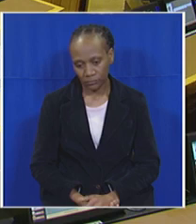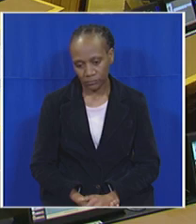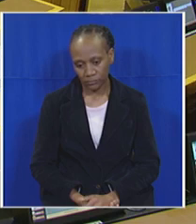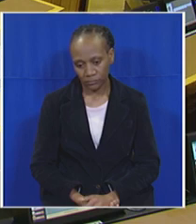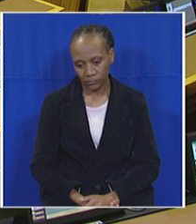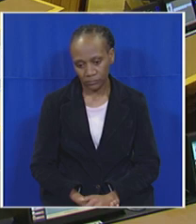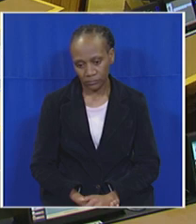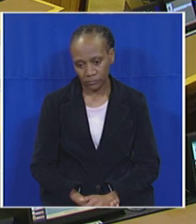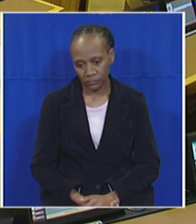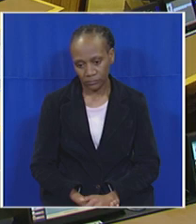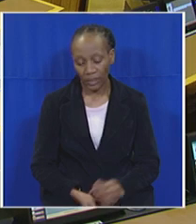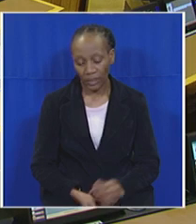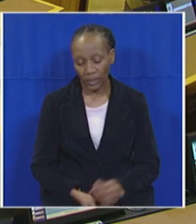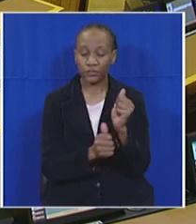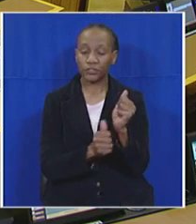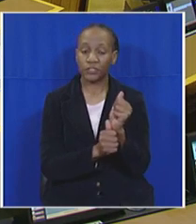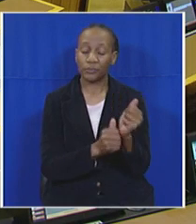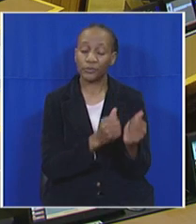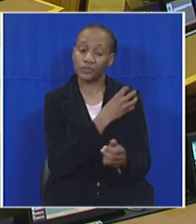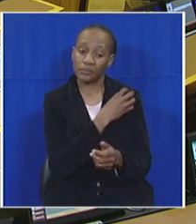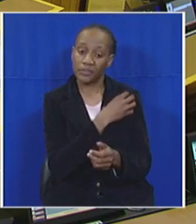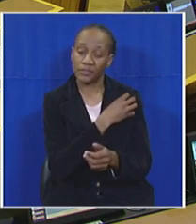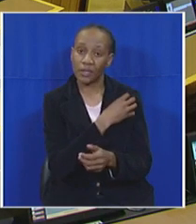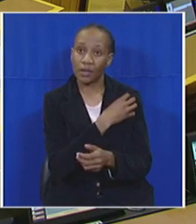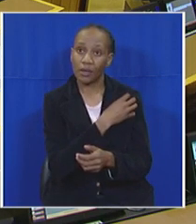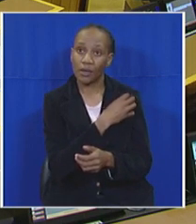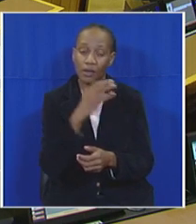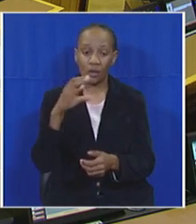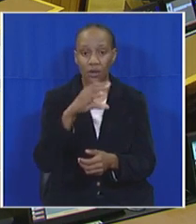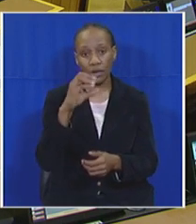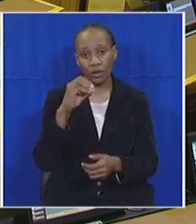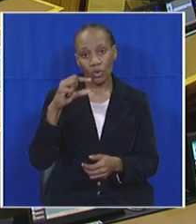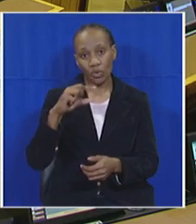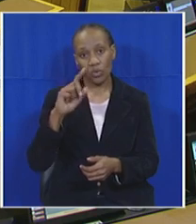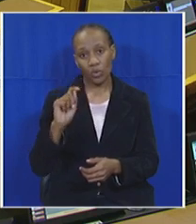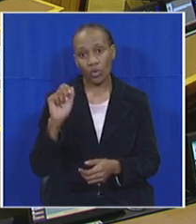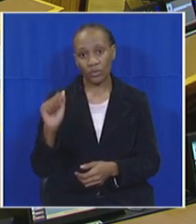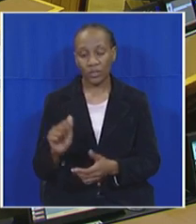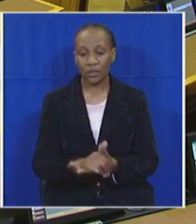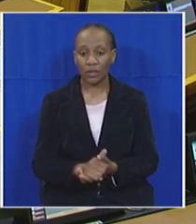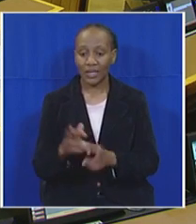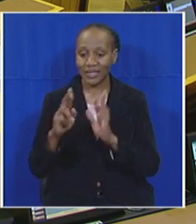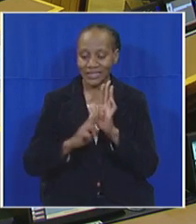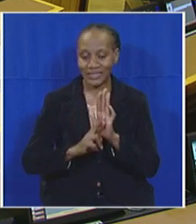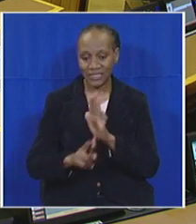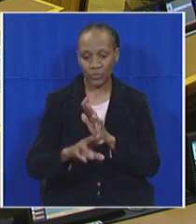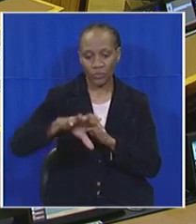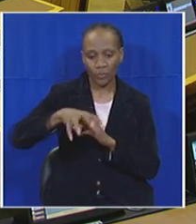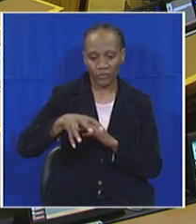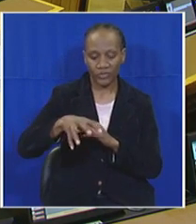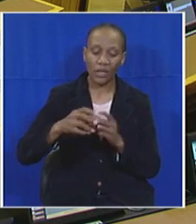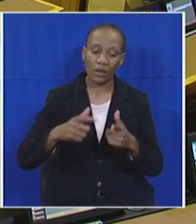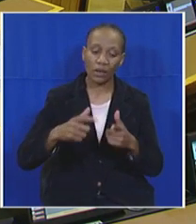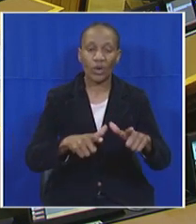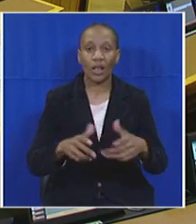The Honorable the Deputy Minister for Cooperative Governance and Traditional Affairs, responsible for provincial and local